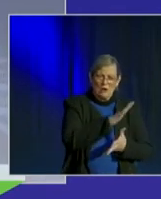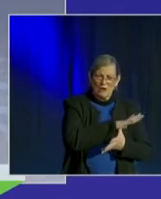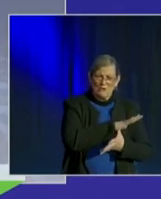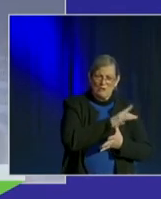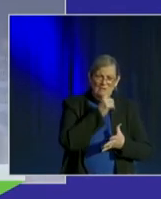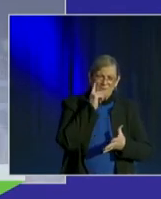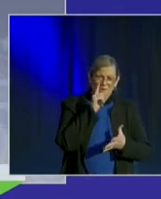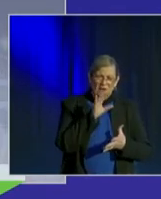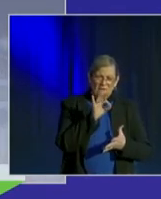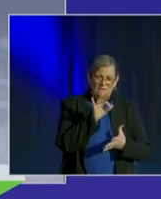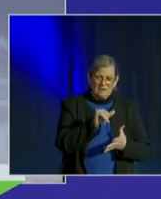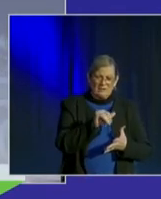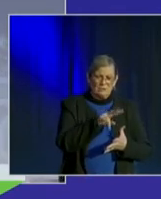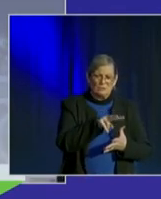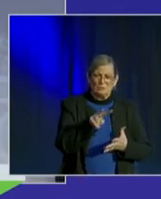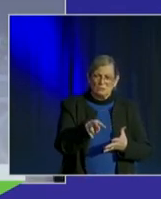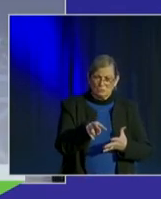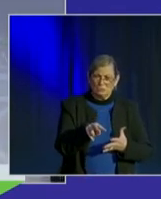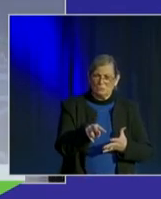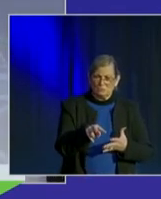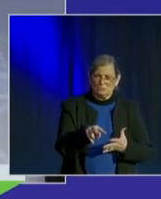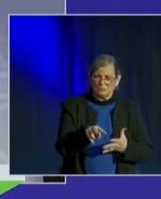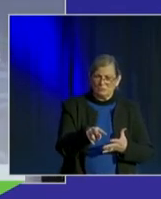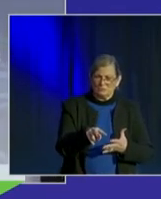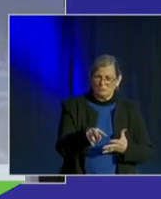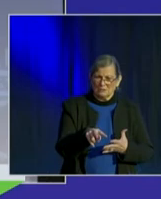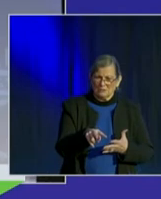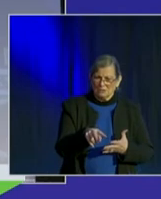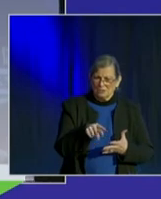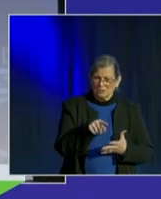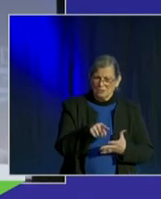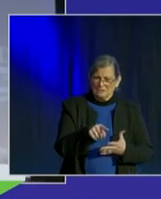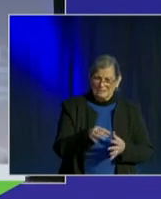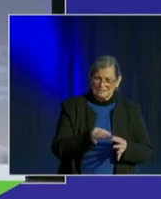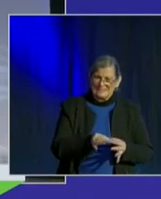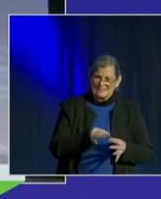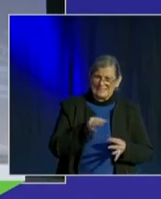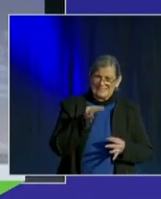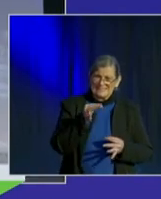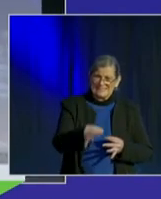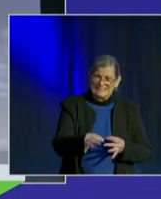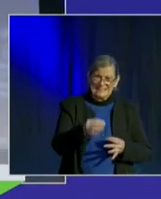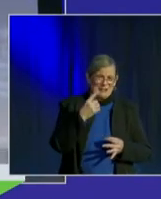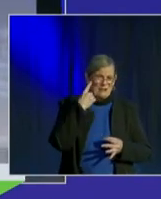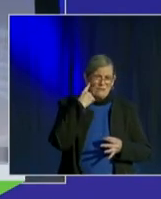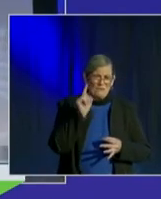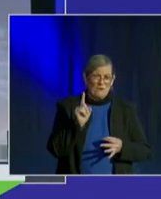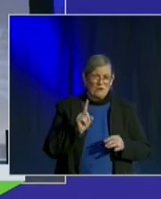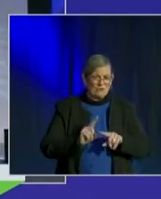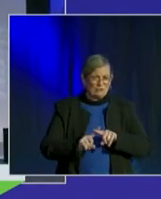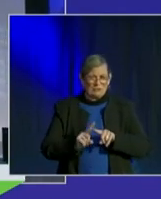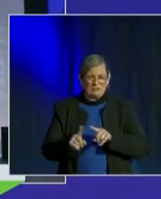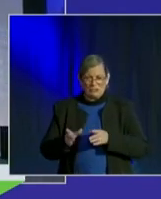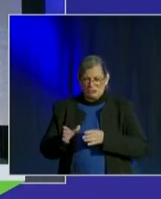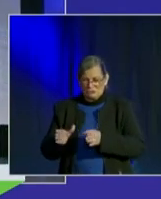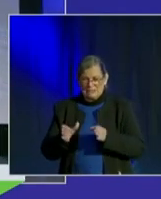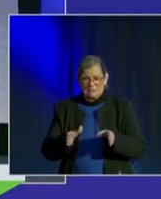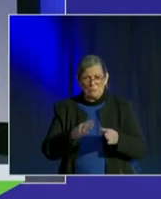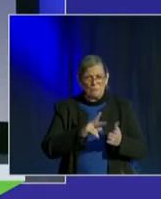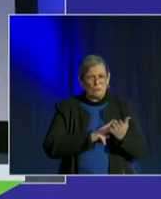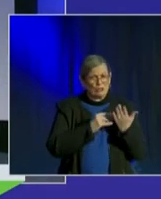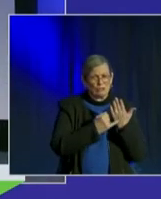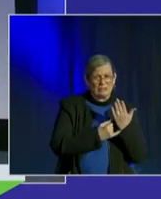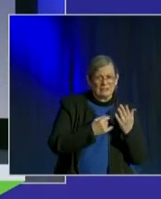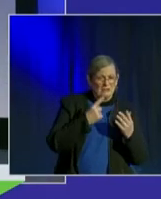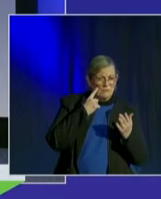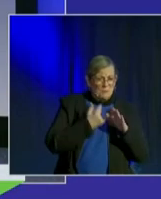2022 in terms of the extension of the streetcar project to Bunning Road Metro Station, which is part of the